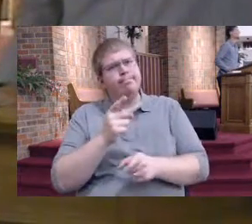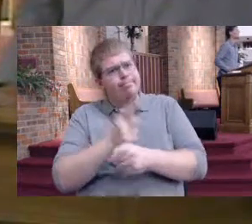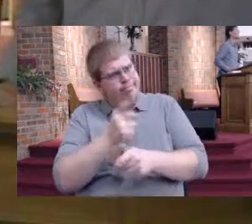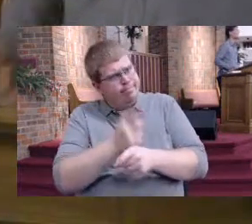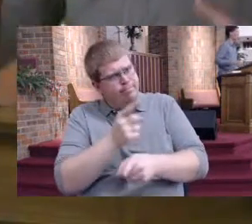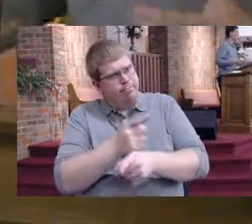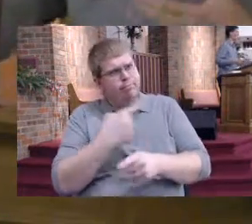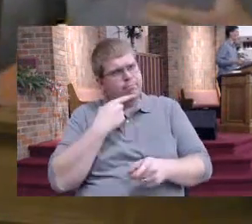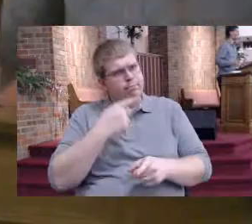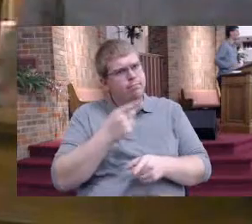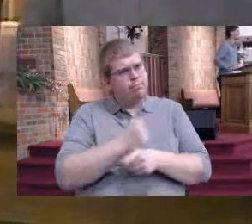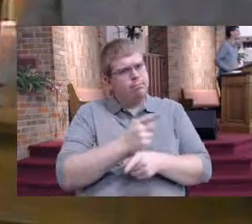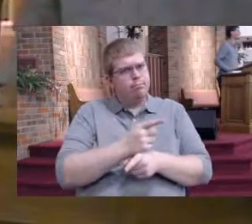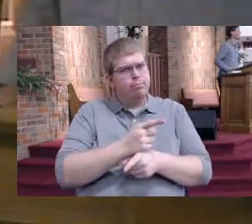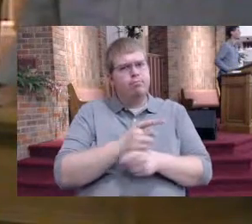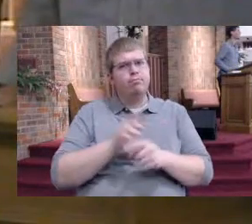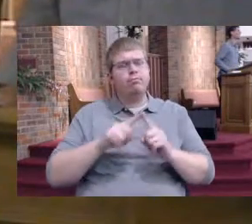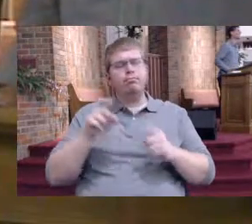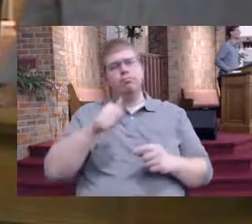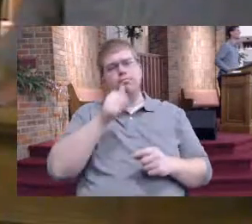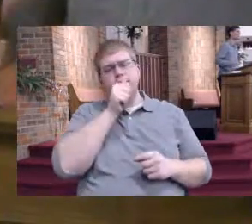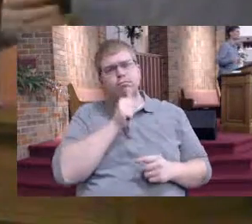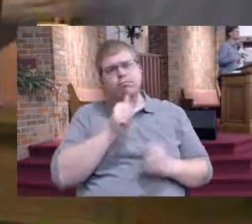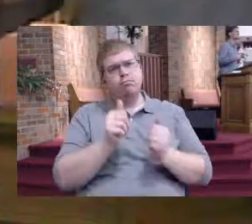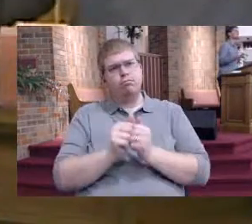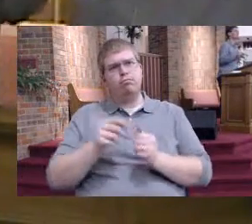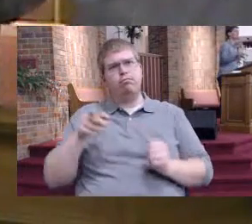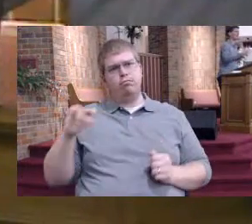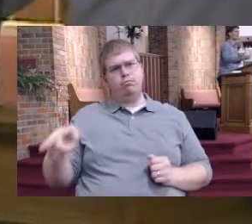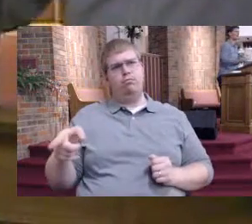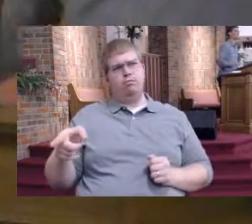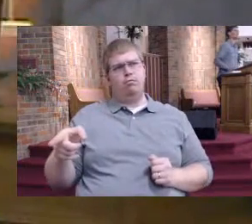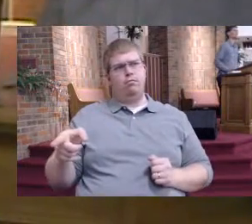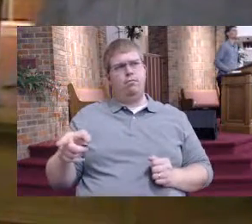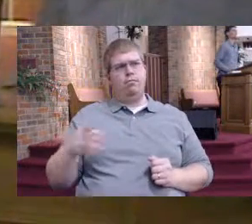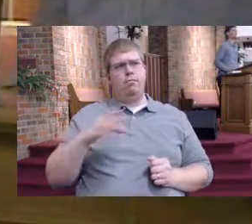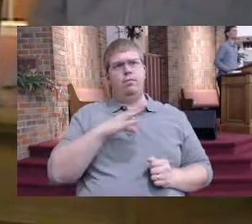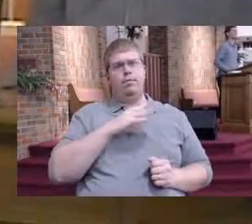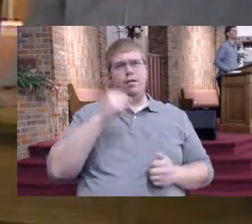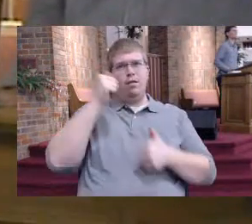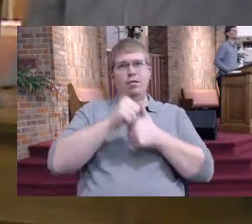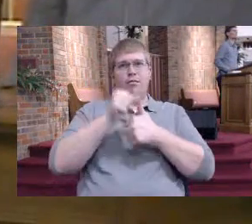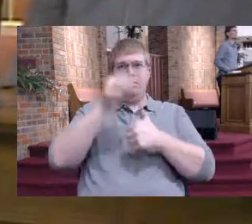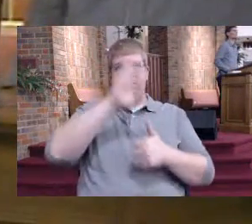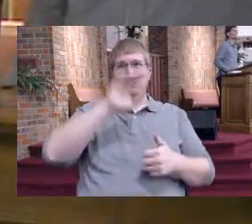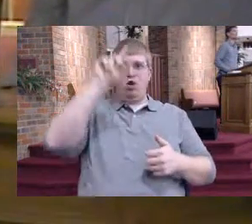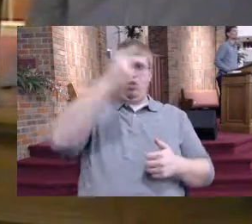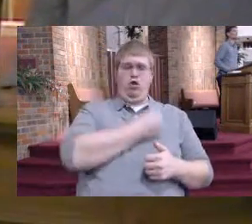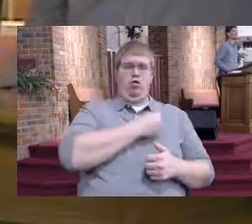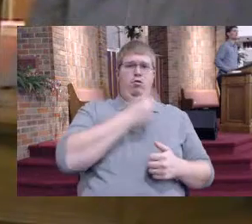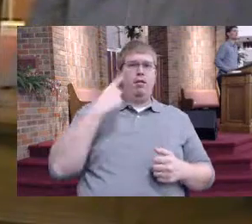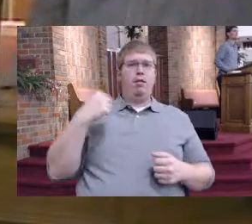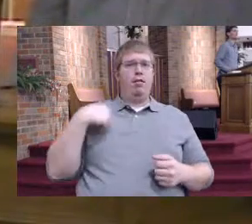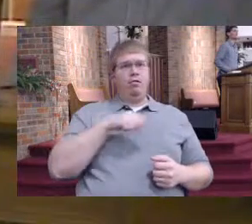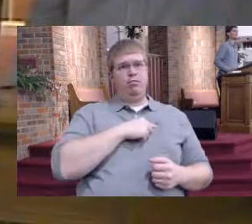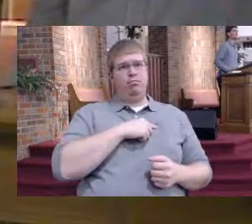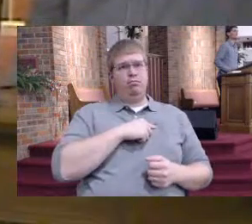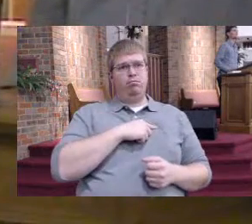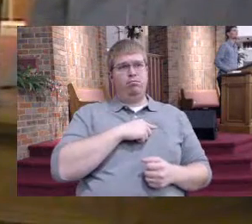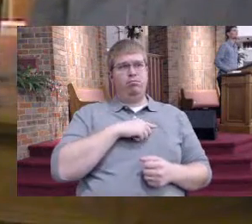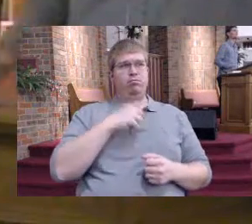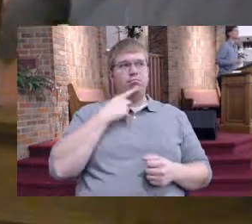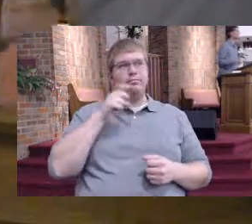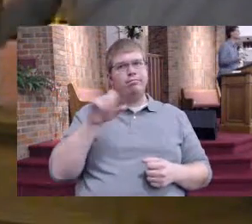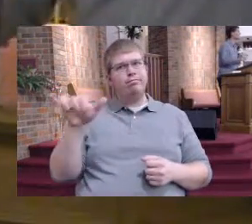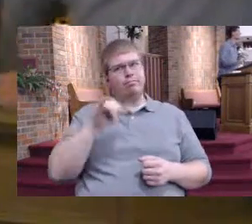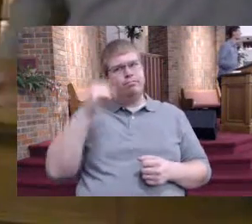be patient with them and not give up on them and have the grace that God has had for us for people like that who don't quite yet understand